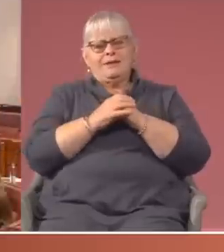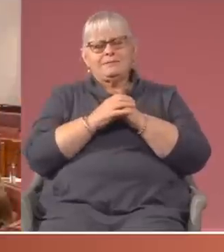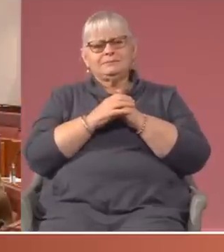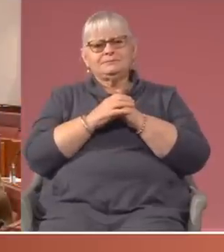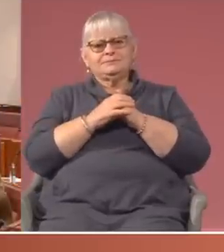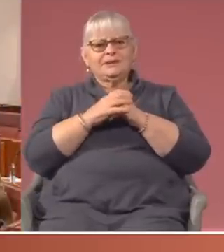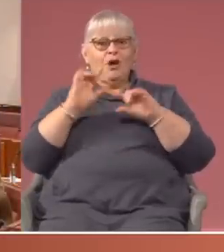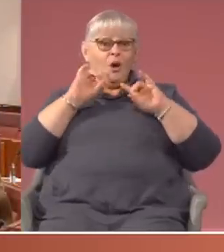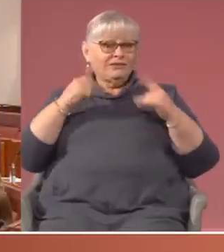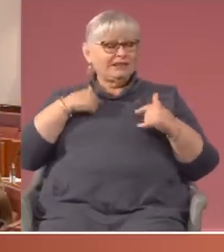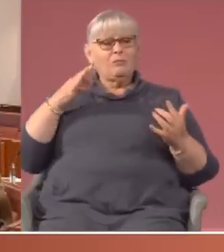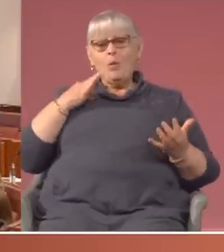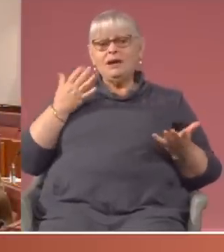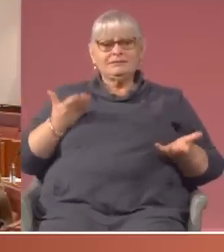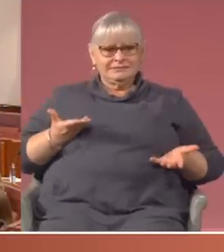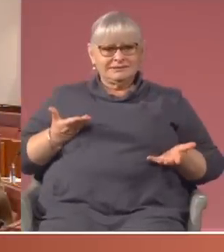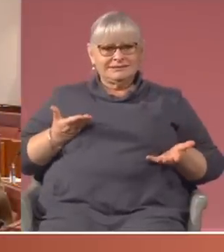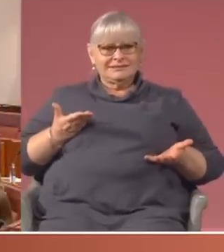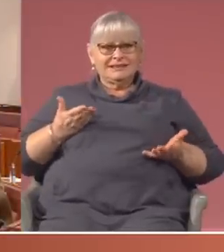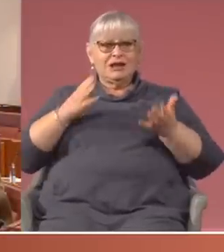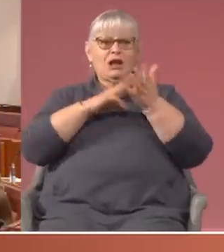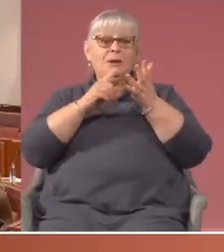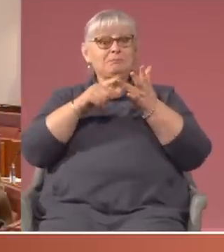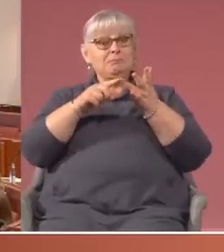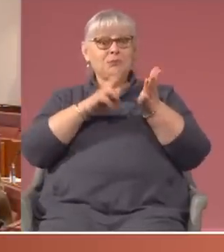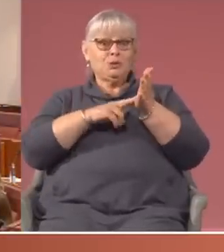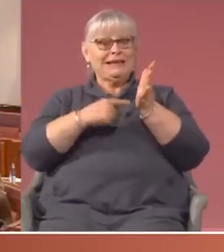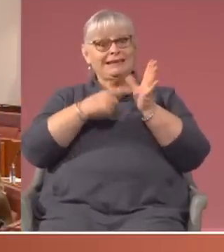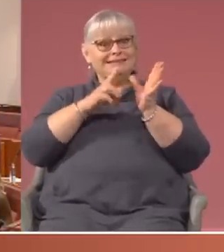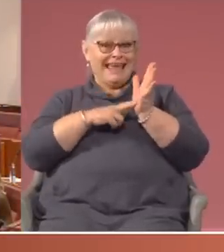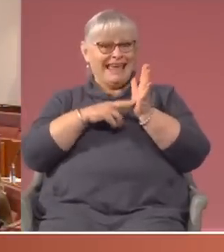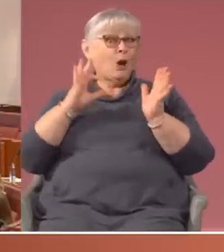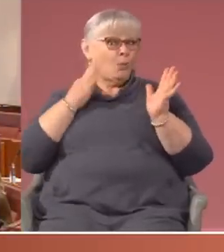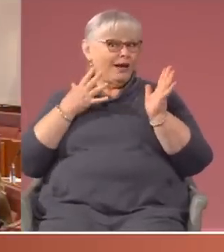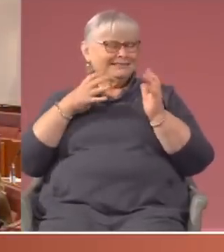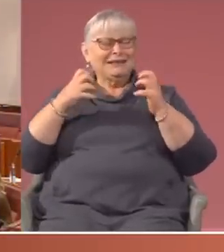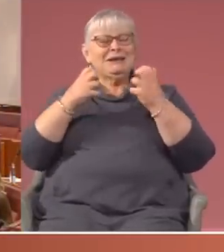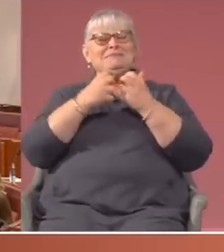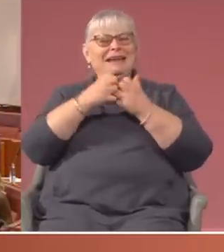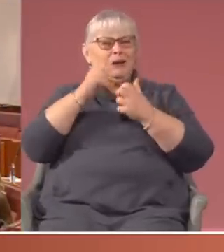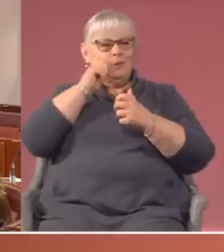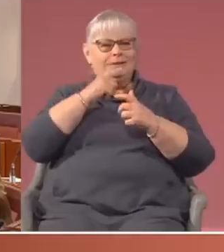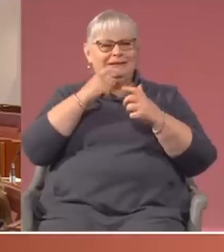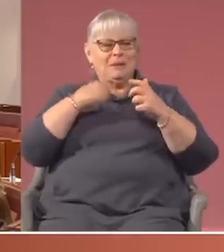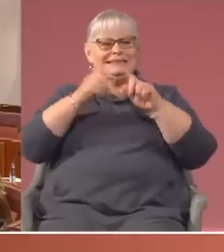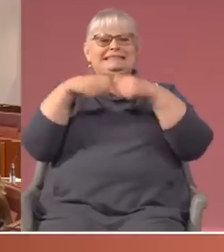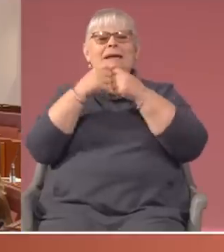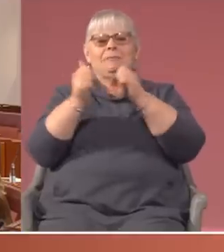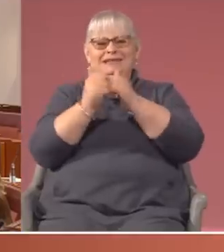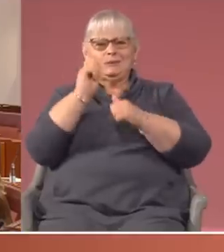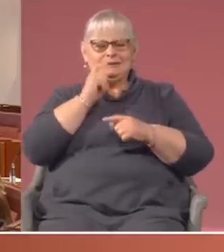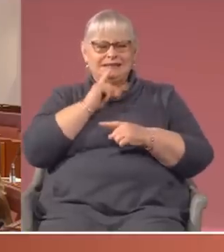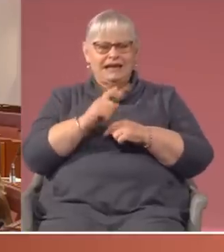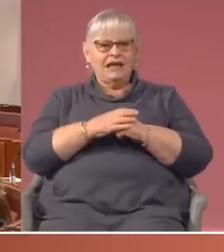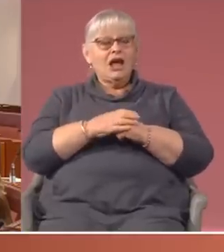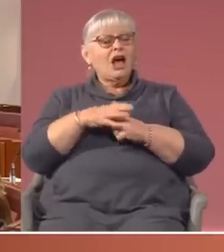I'm obviously white, moontan white, as many of my former teammates would remind me. And I don't want to